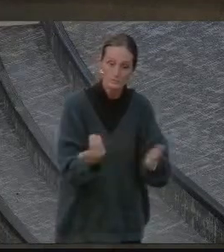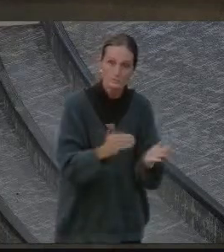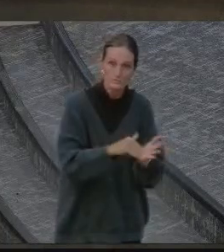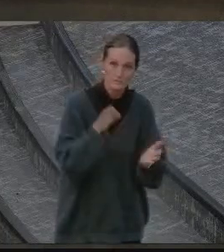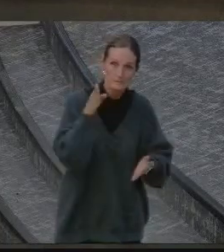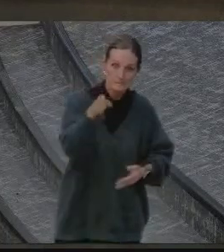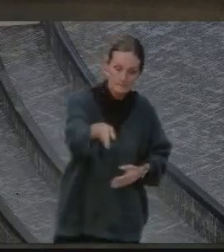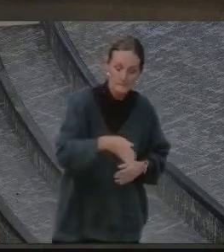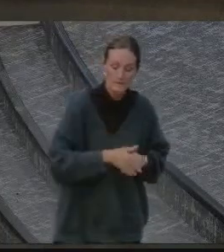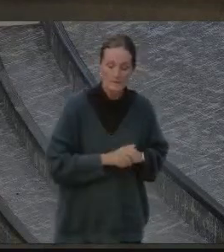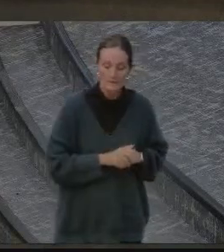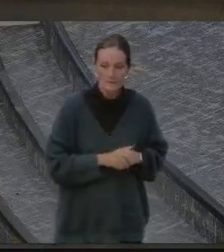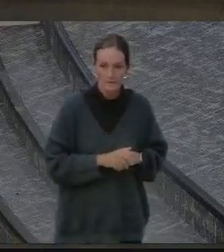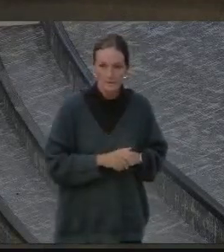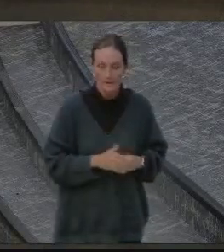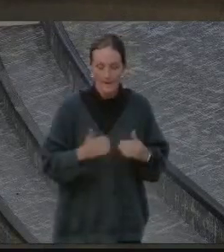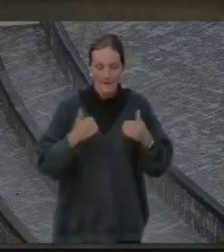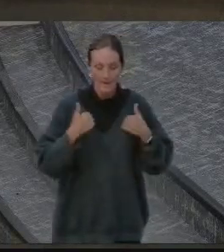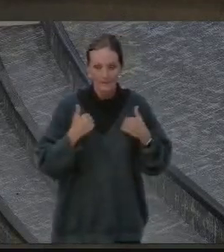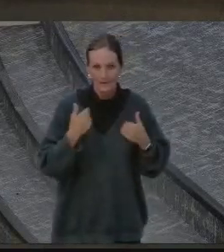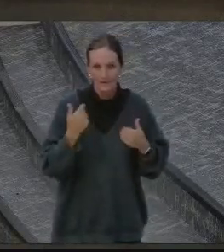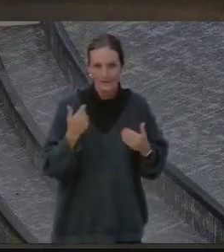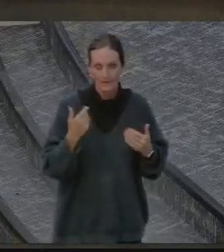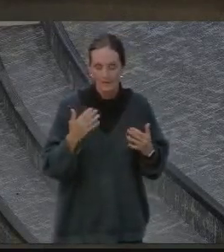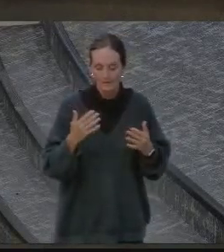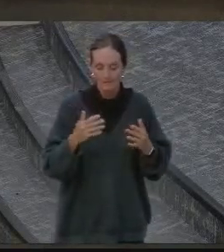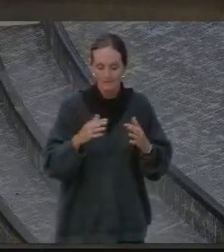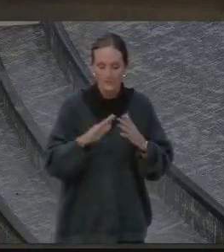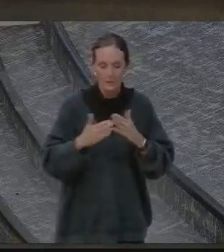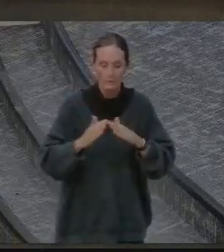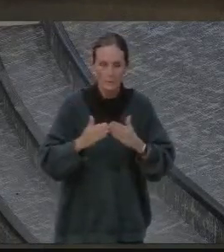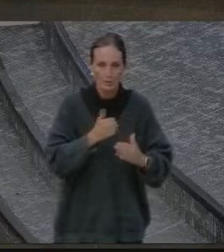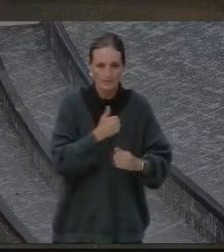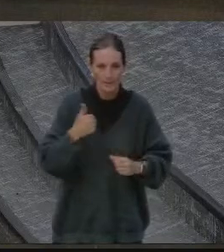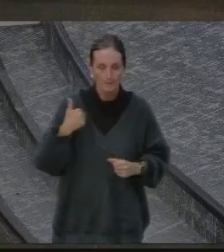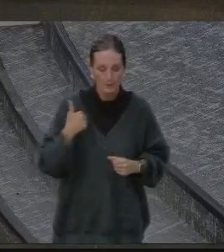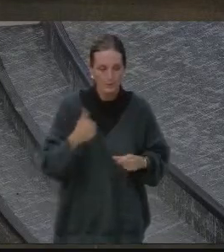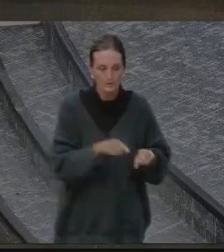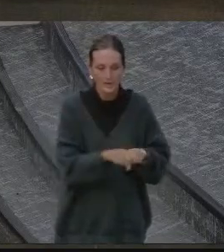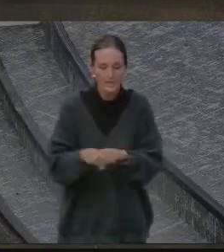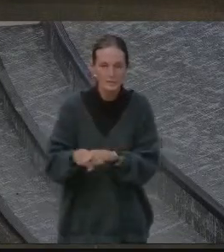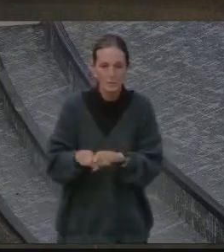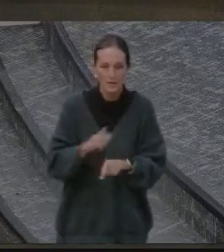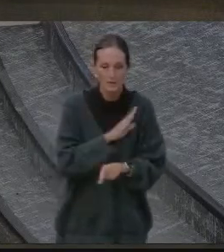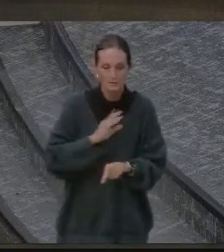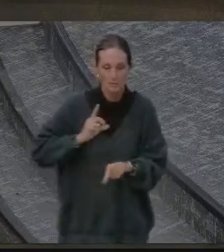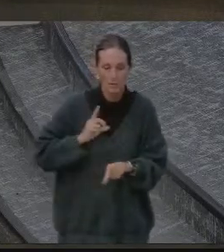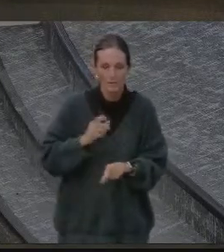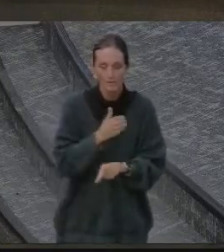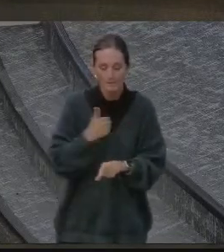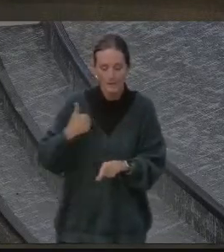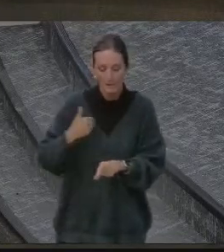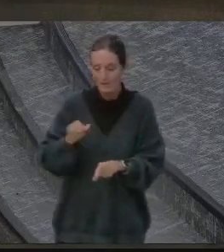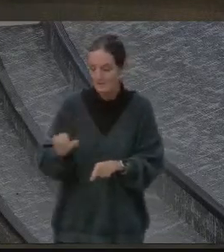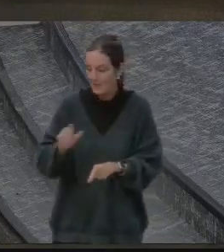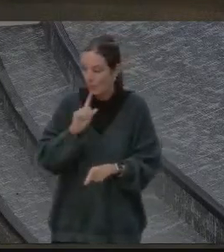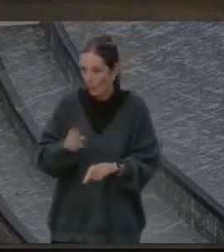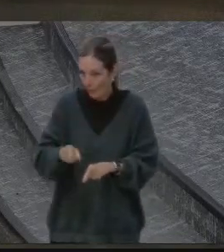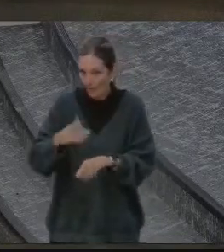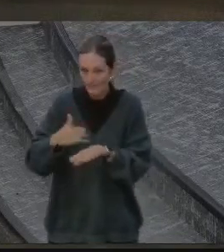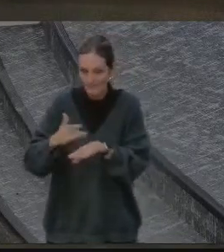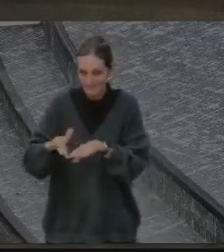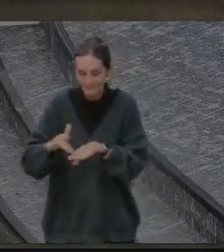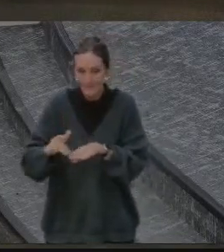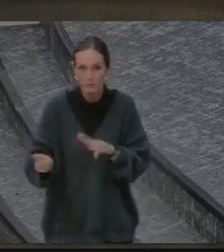eventually, just having having community members as well as board members who are available to be at every